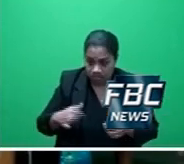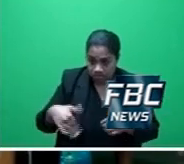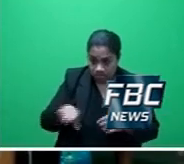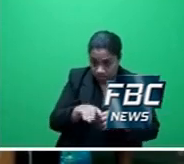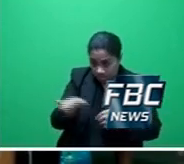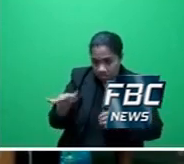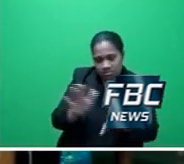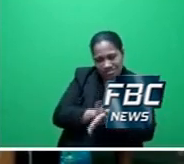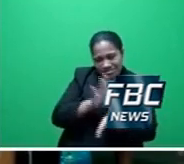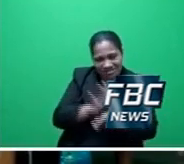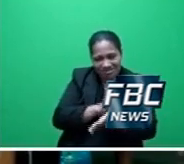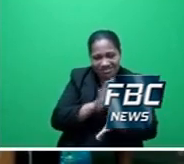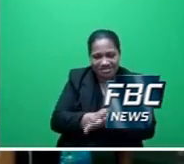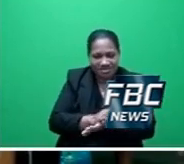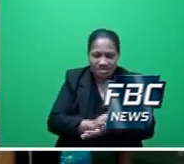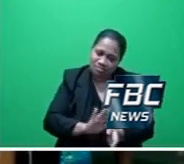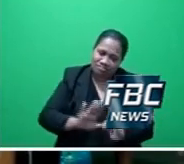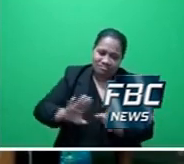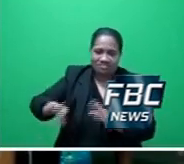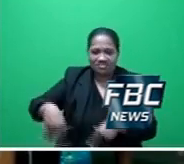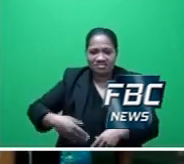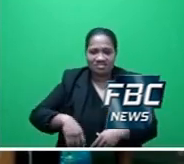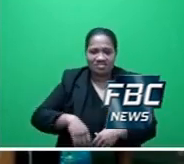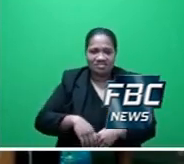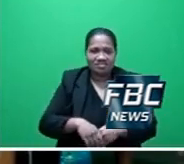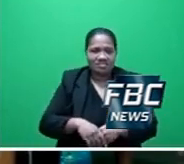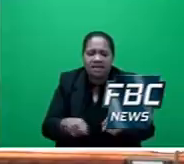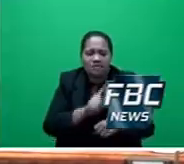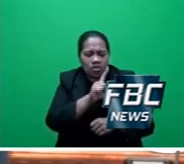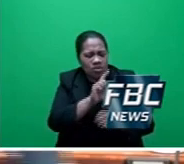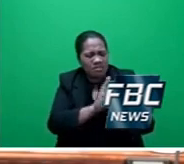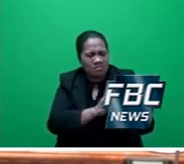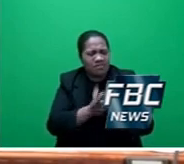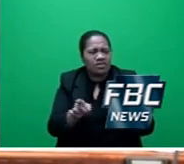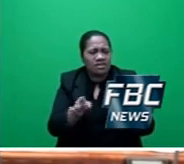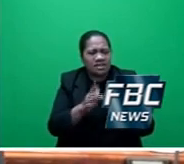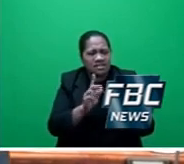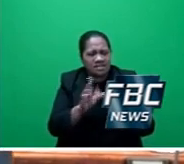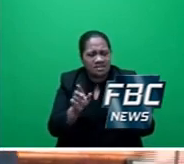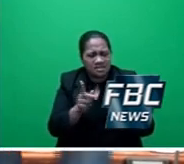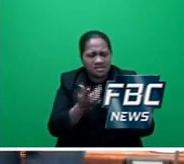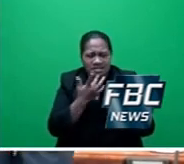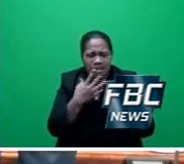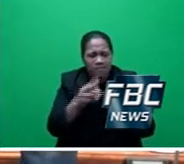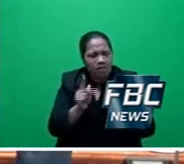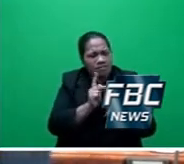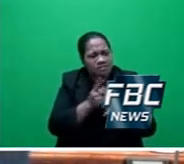going against their conscience to be subservient to the members of the animal family. You can die 1,000 deaths for a